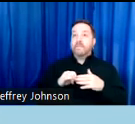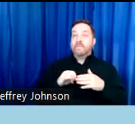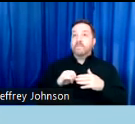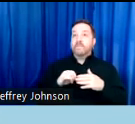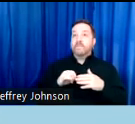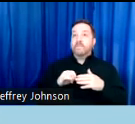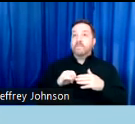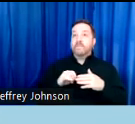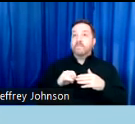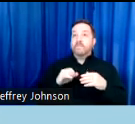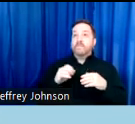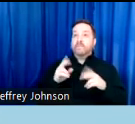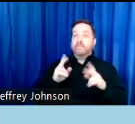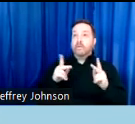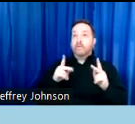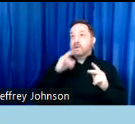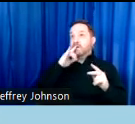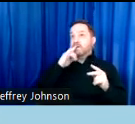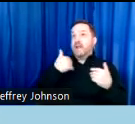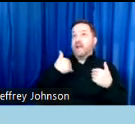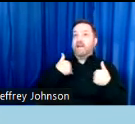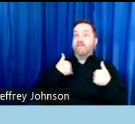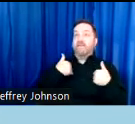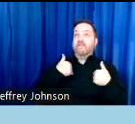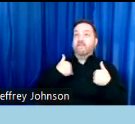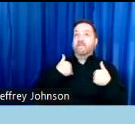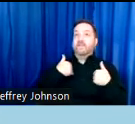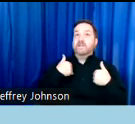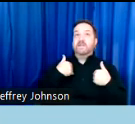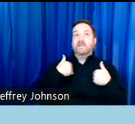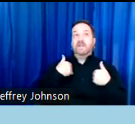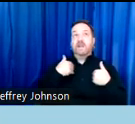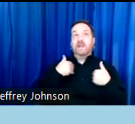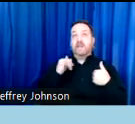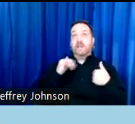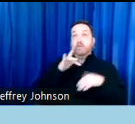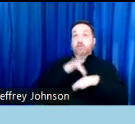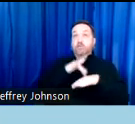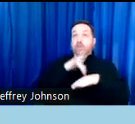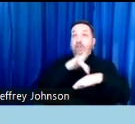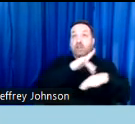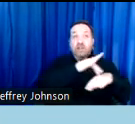the want to touch a lot of stuff,